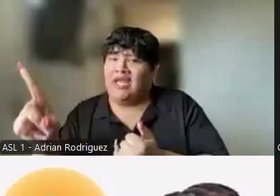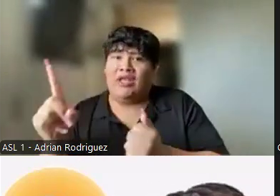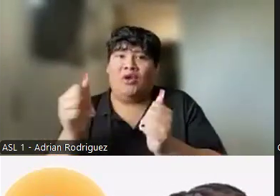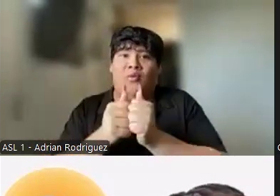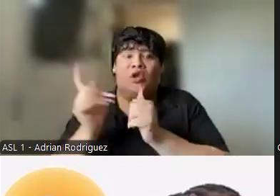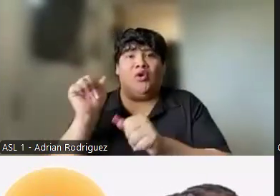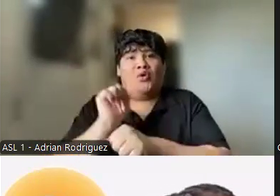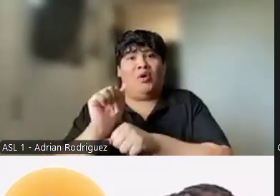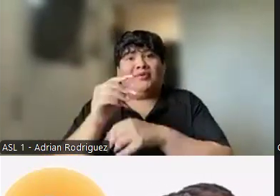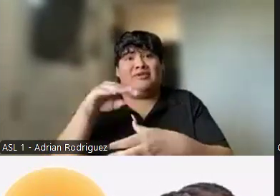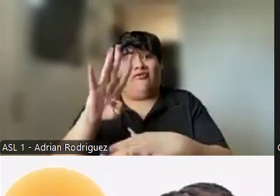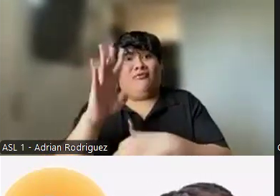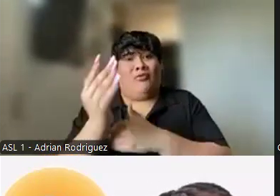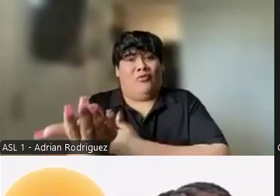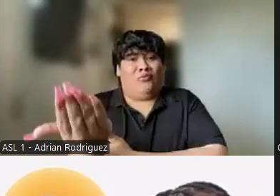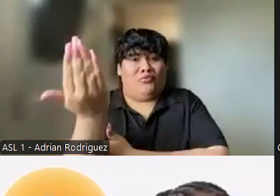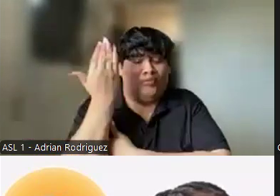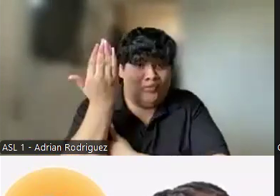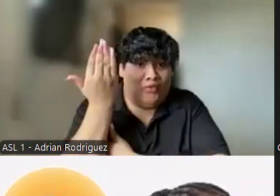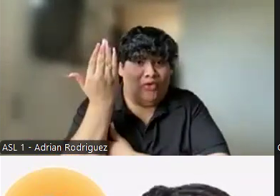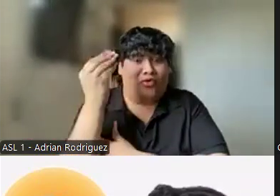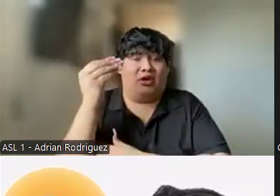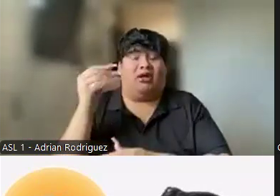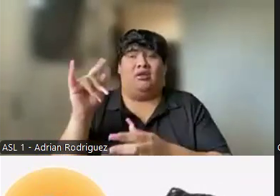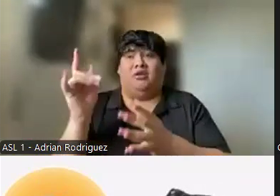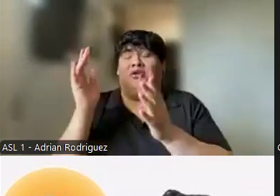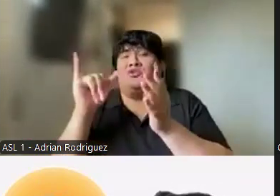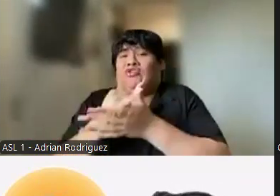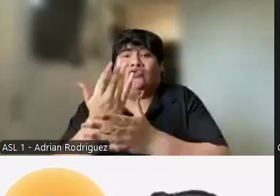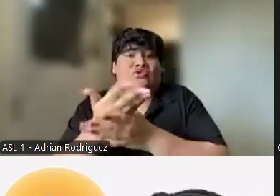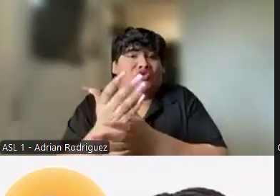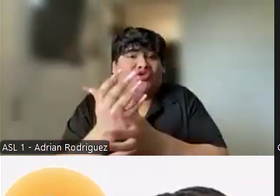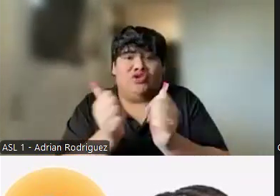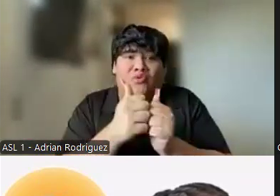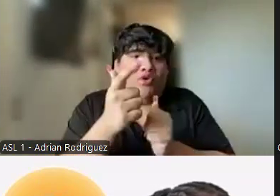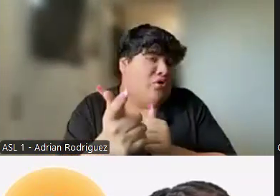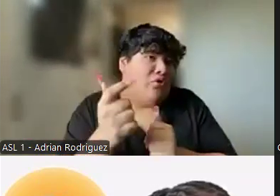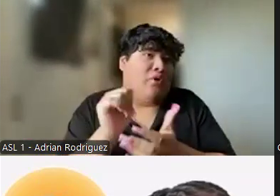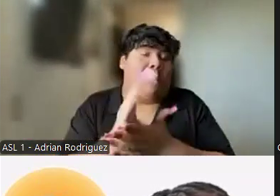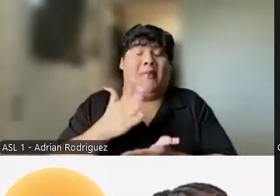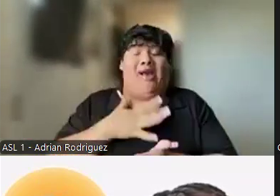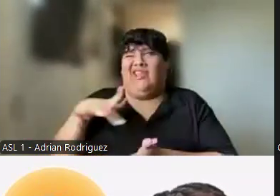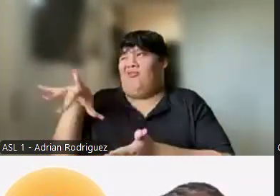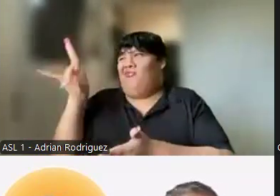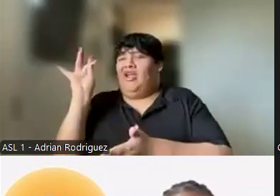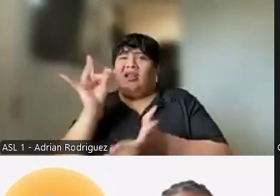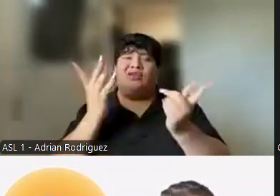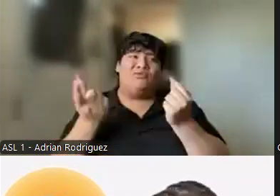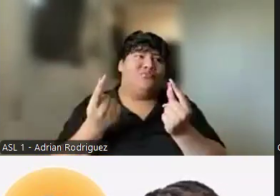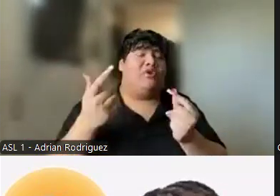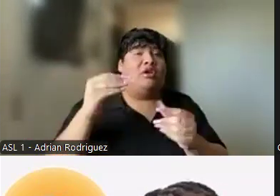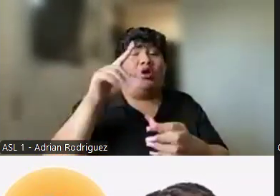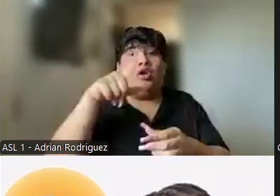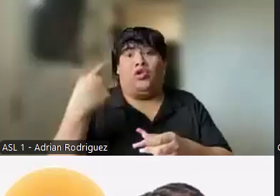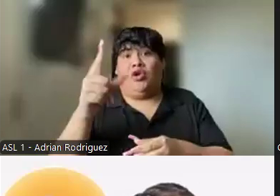colleagues at 4 a.m. And so just to share with you just my findings, of the 20 individuals